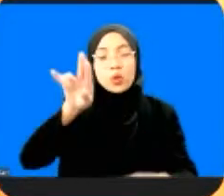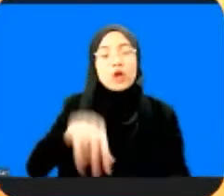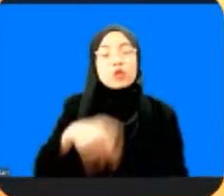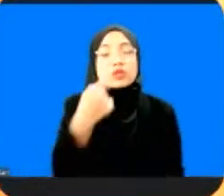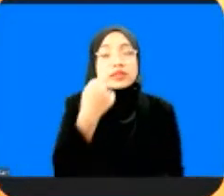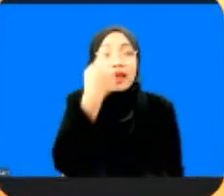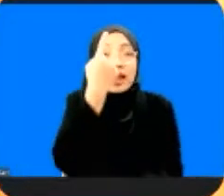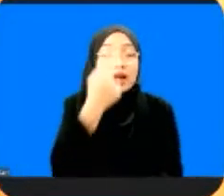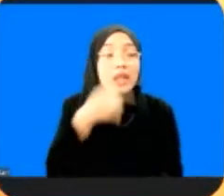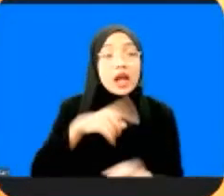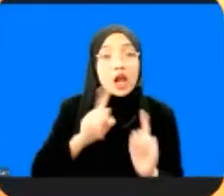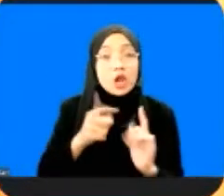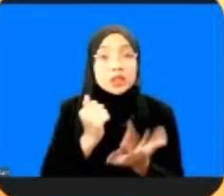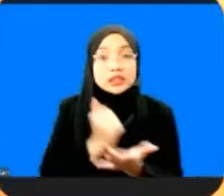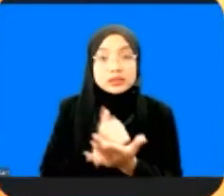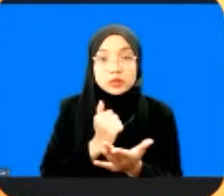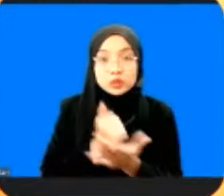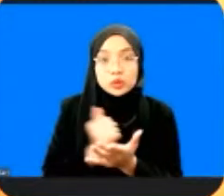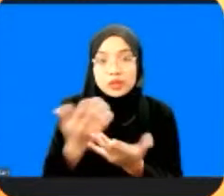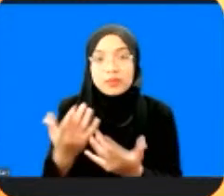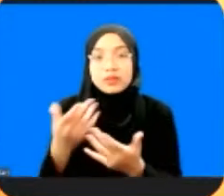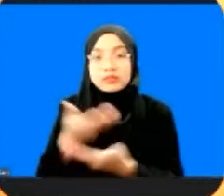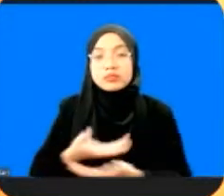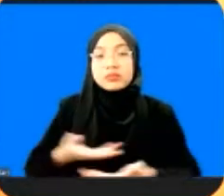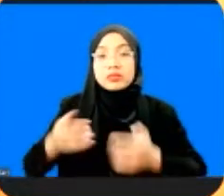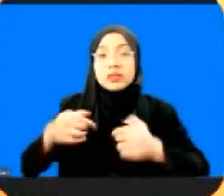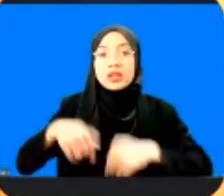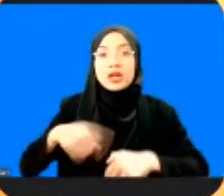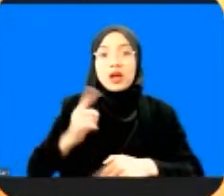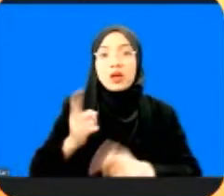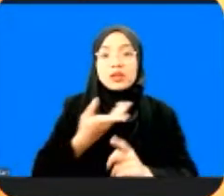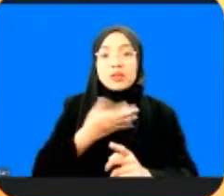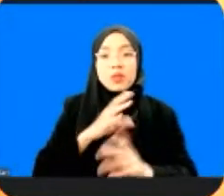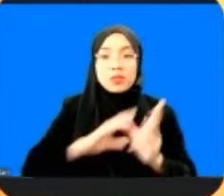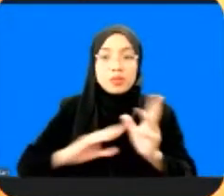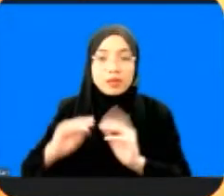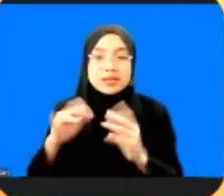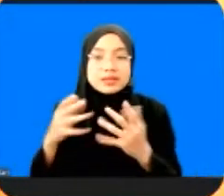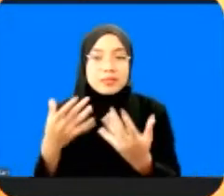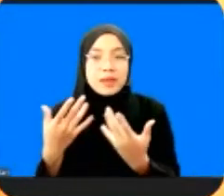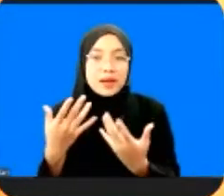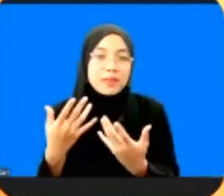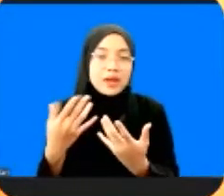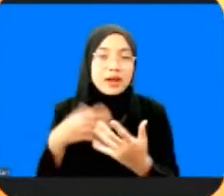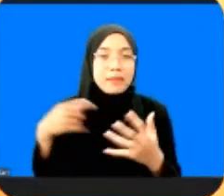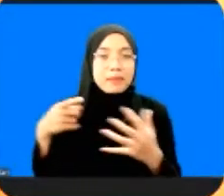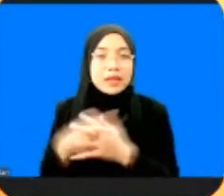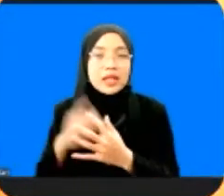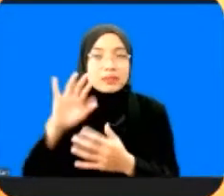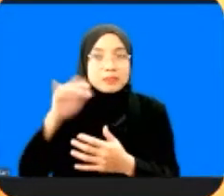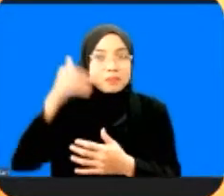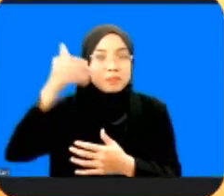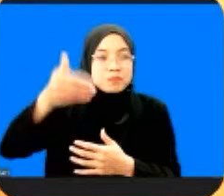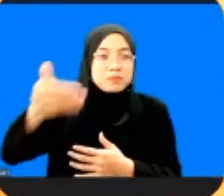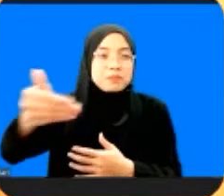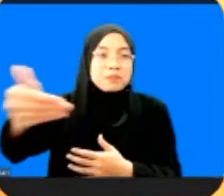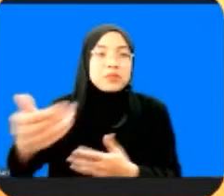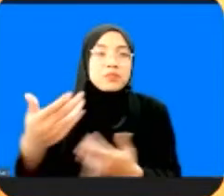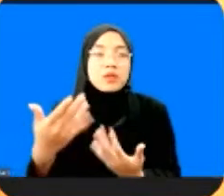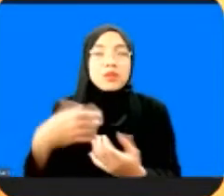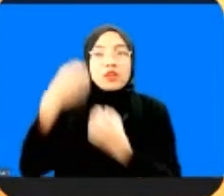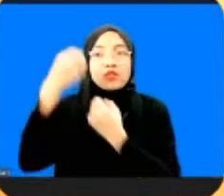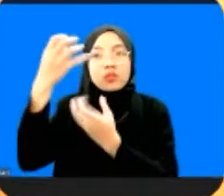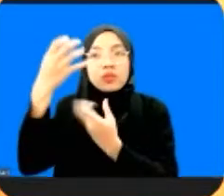When we talk about how the election and how the misinformation circulated during the election can